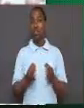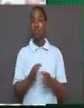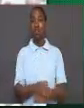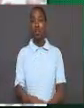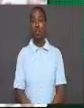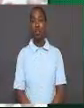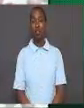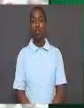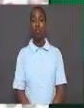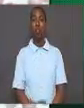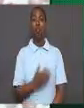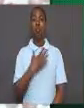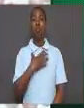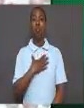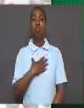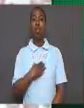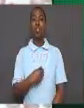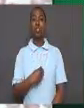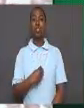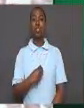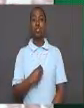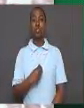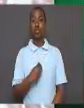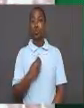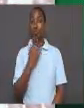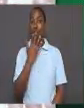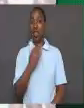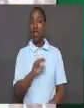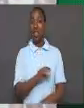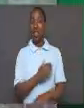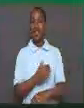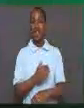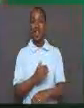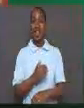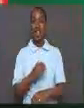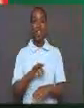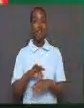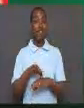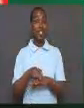while white blood cells protect us against infection.